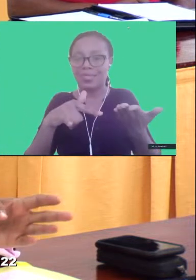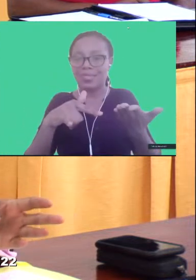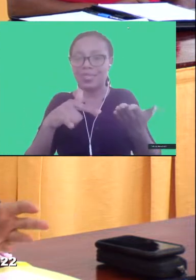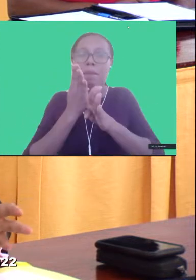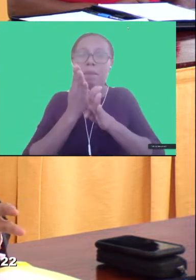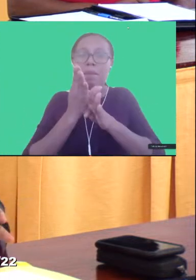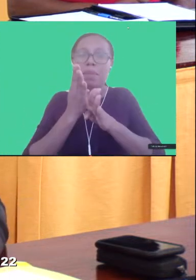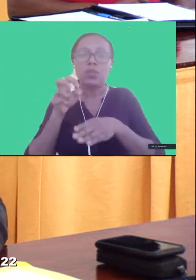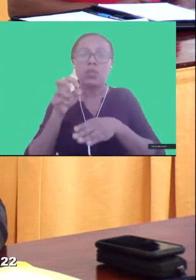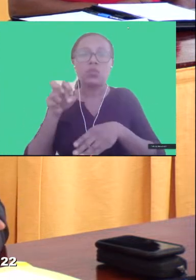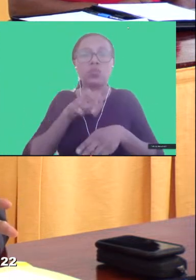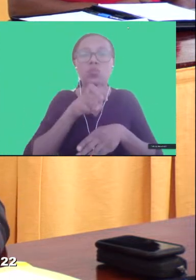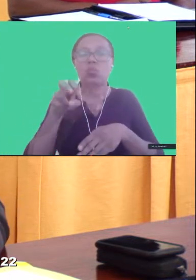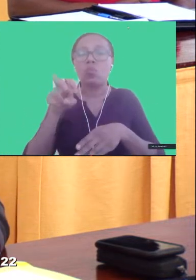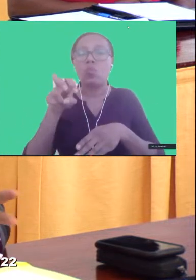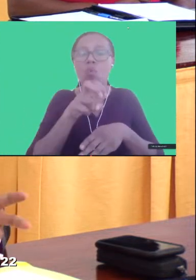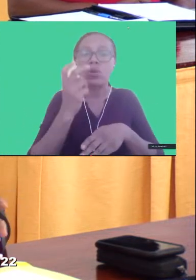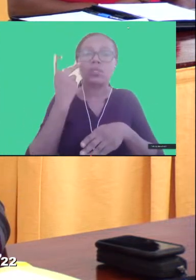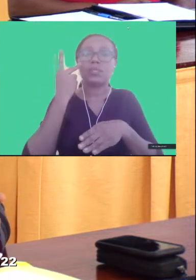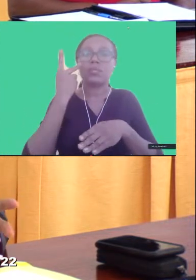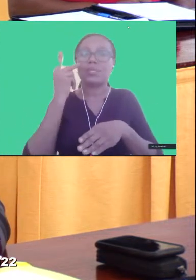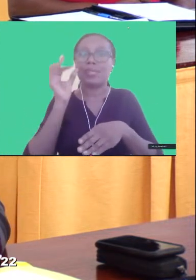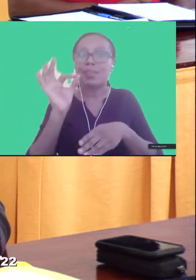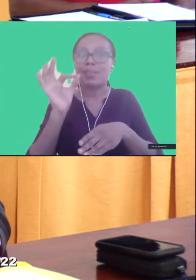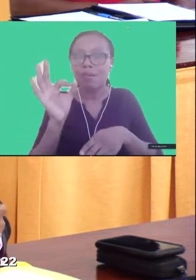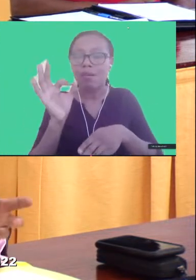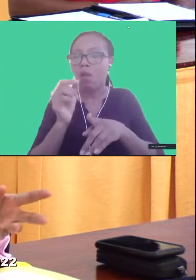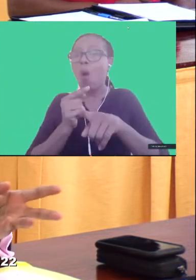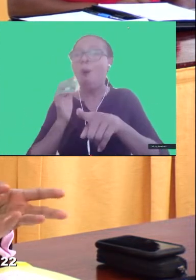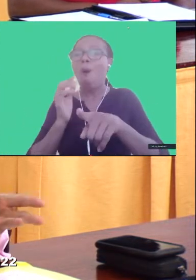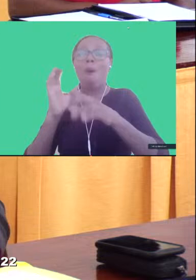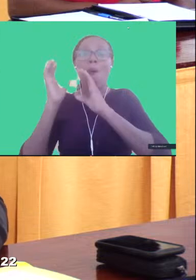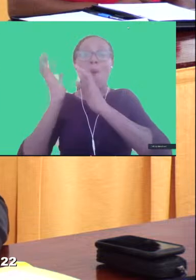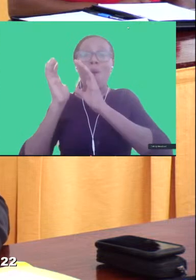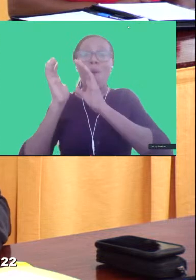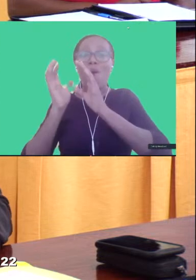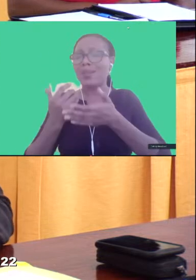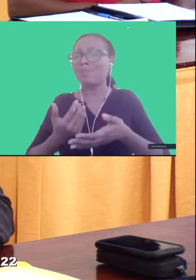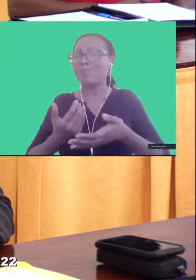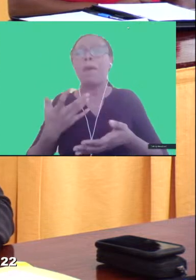get their commodities, and off they go again.